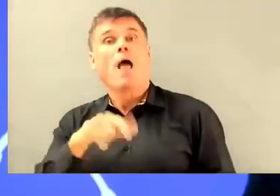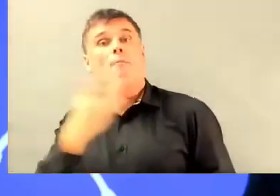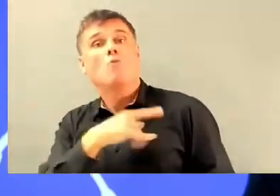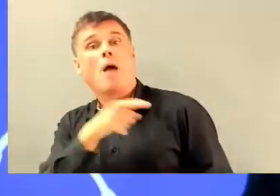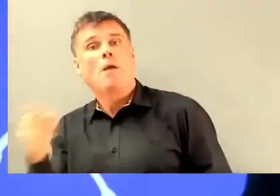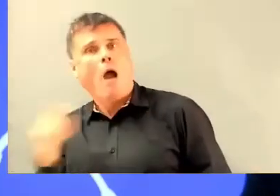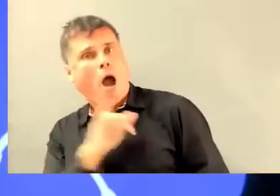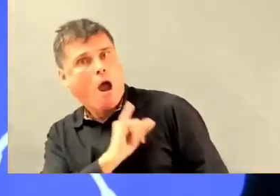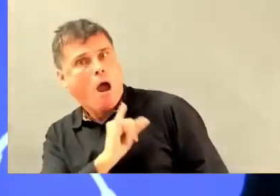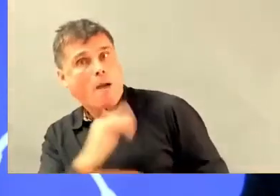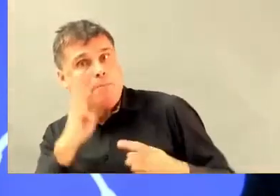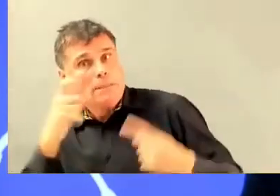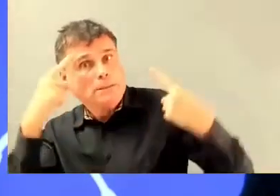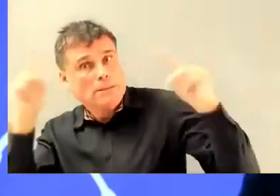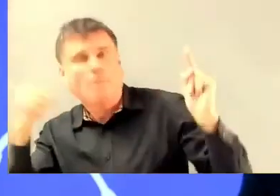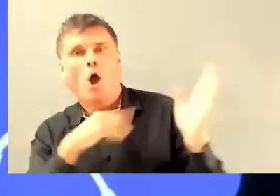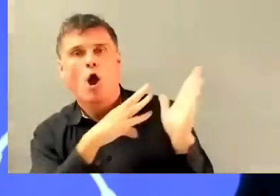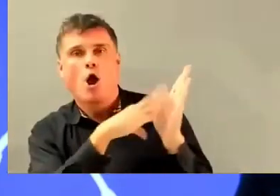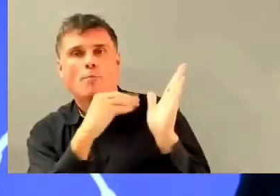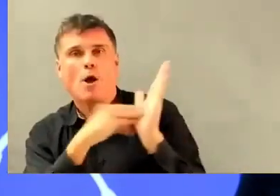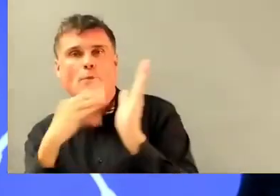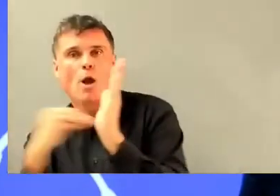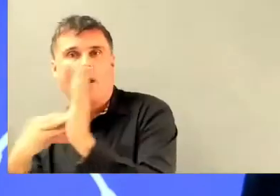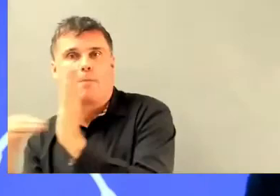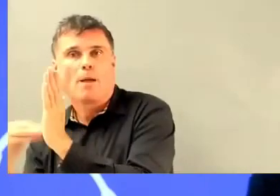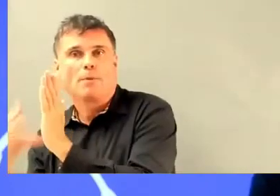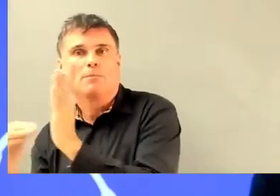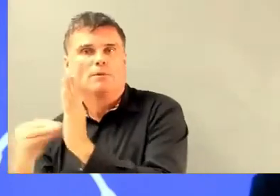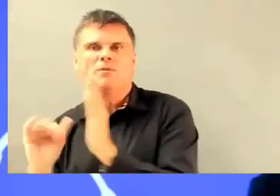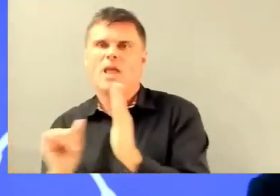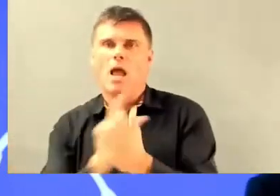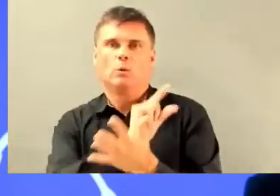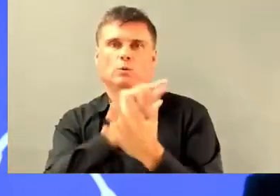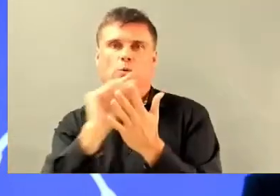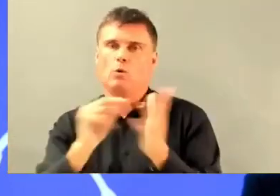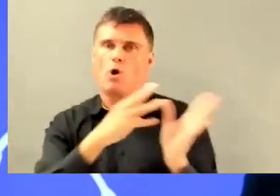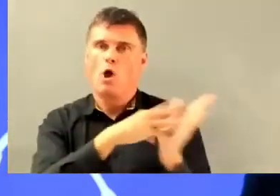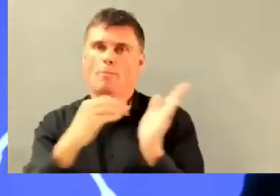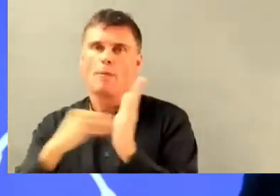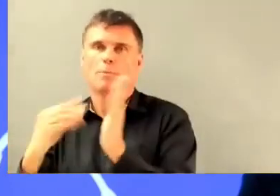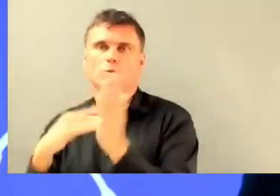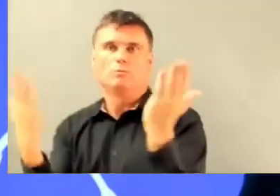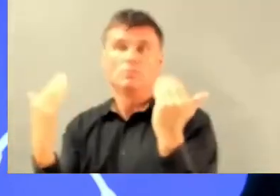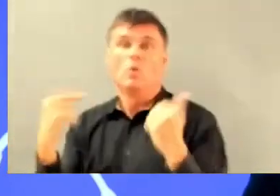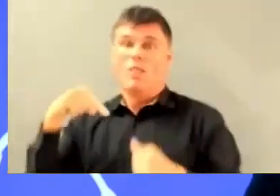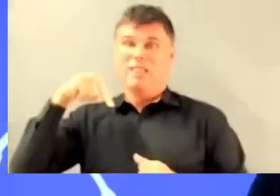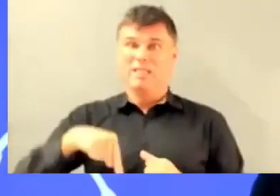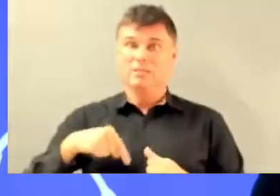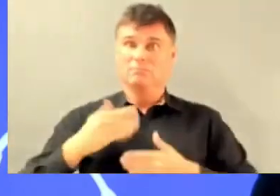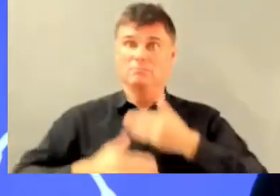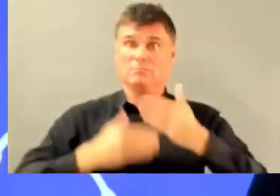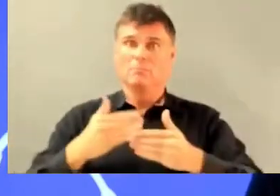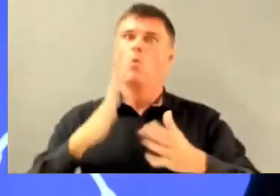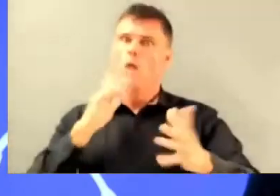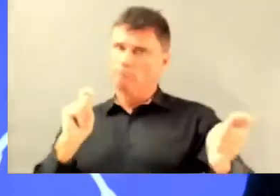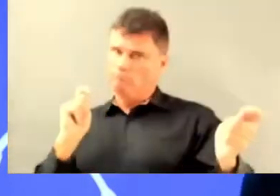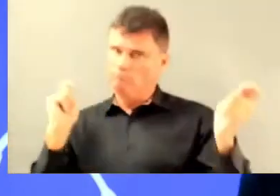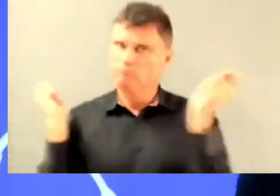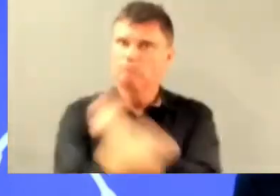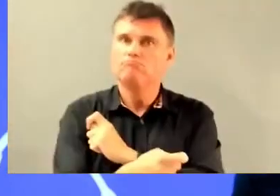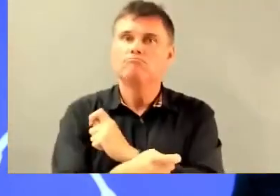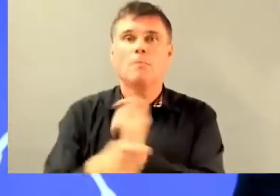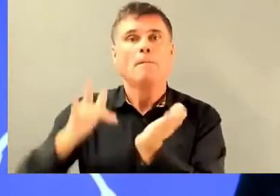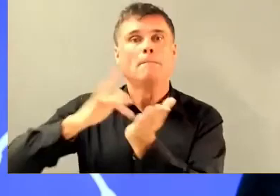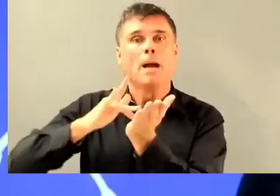what we're doing here, I think, is transformative in a number of ways. The Practice Ready Assessment Program is a major way that